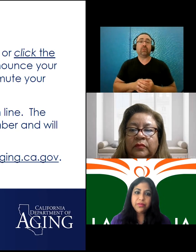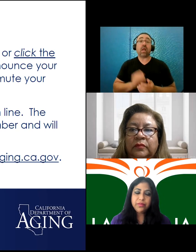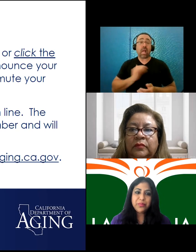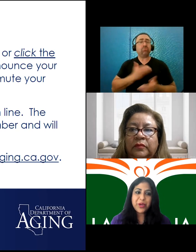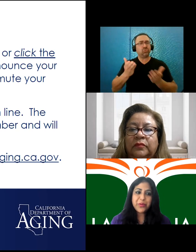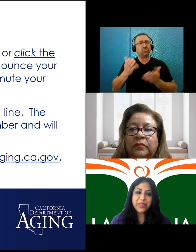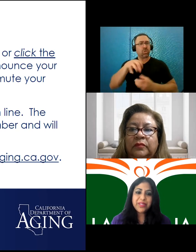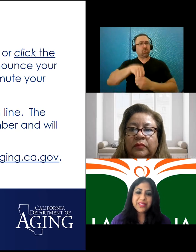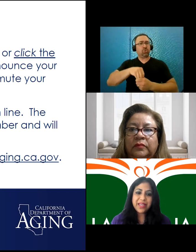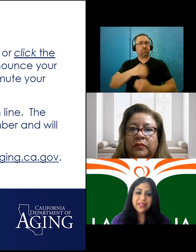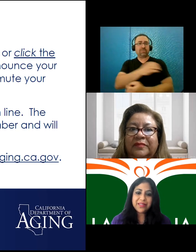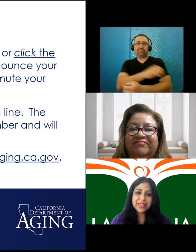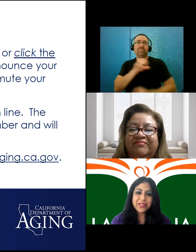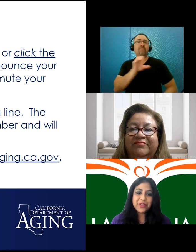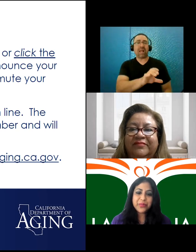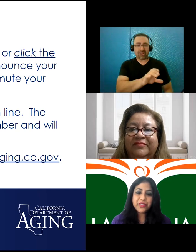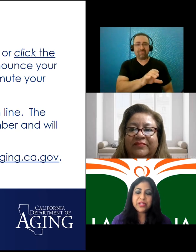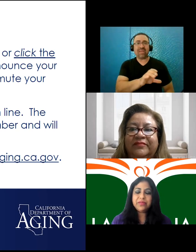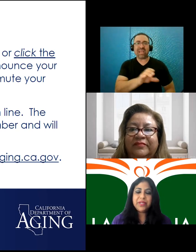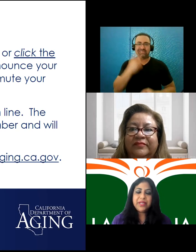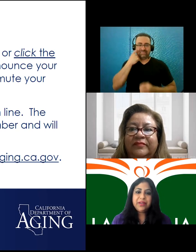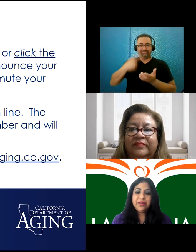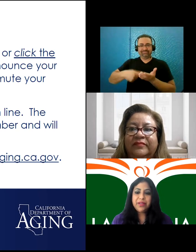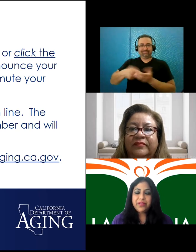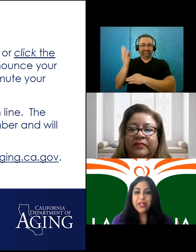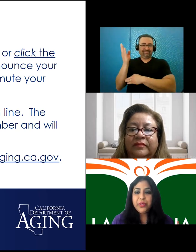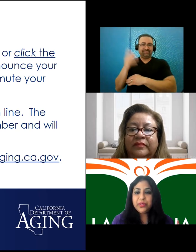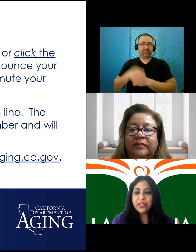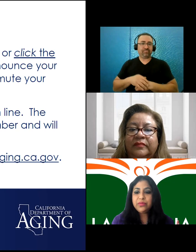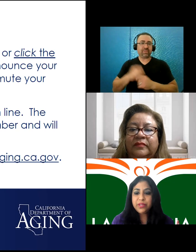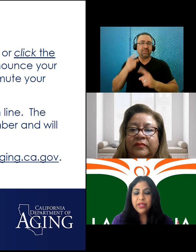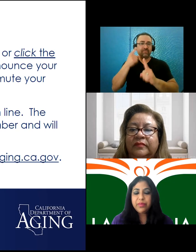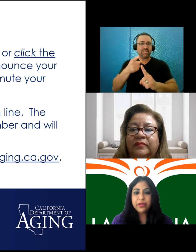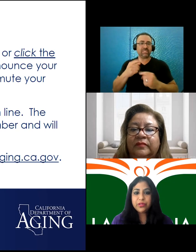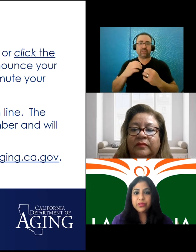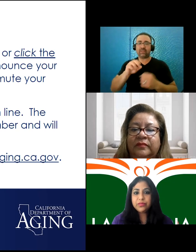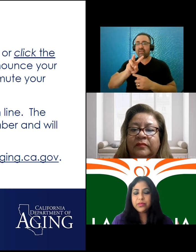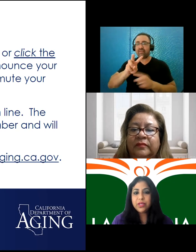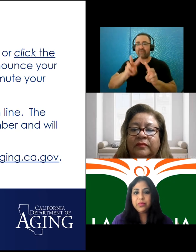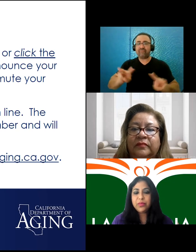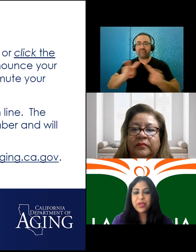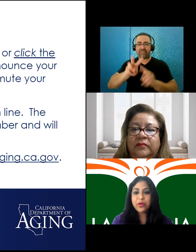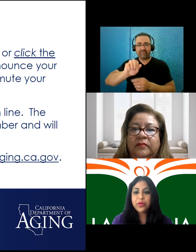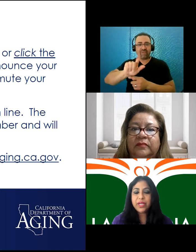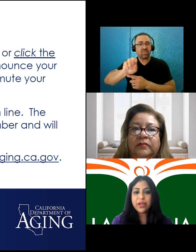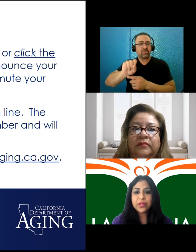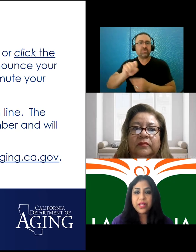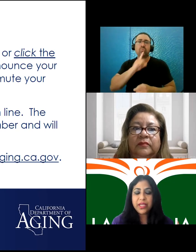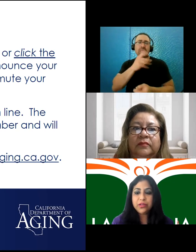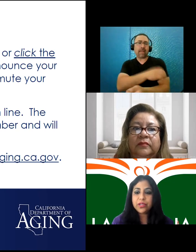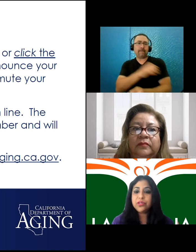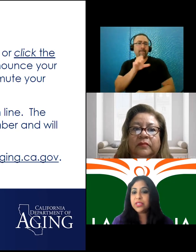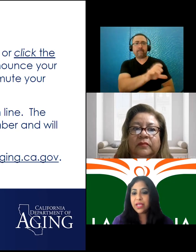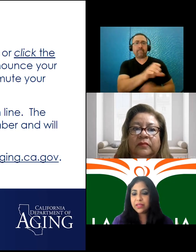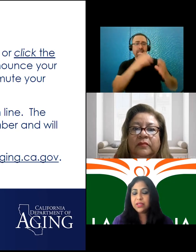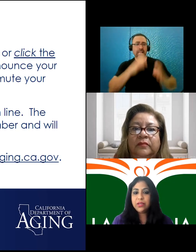lot of empowerment, as I had discussed in our mission and values. It's really about empowering our